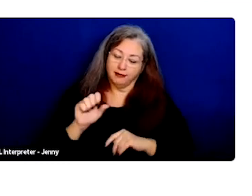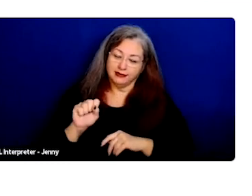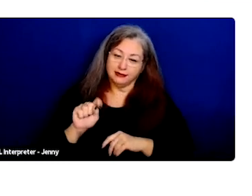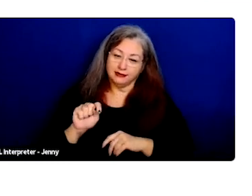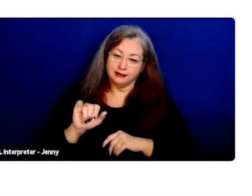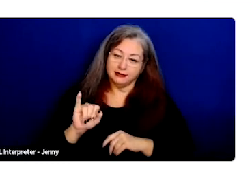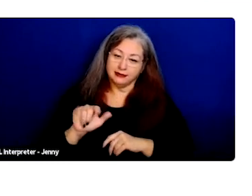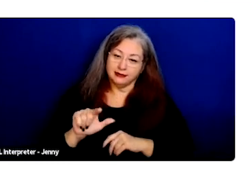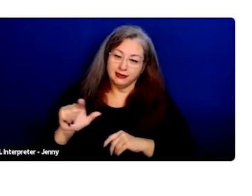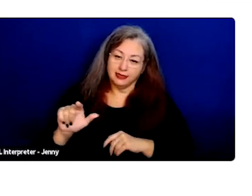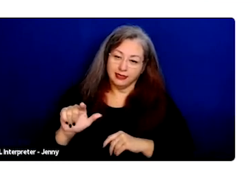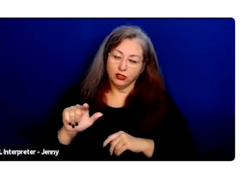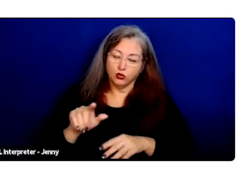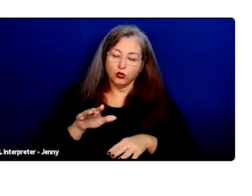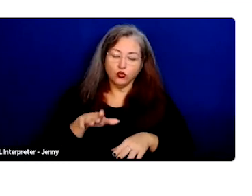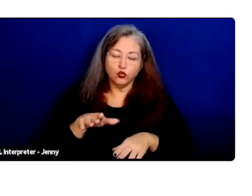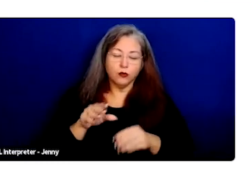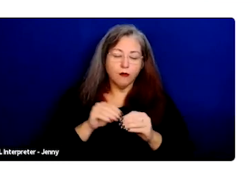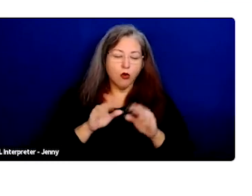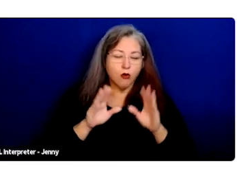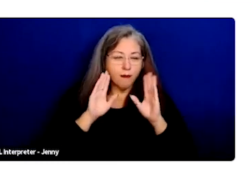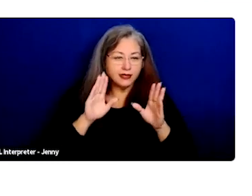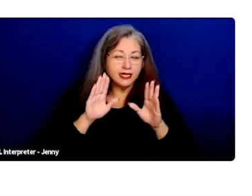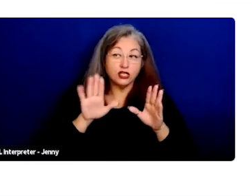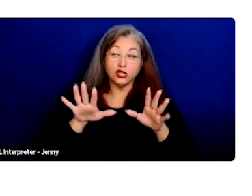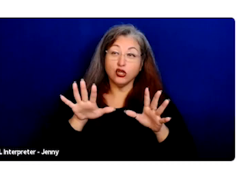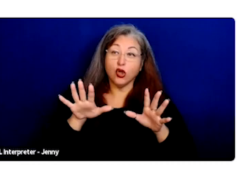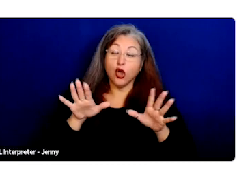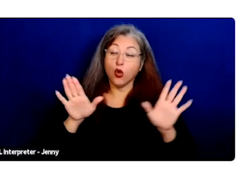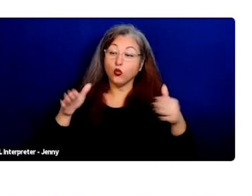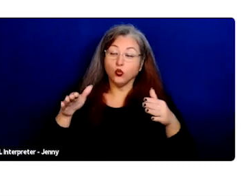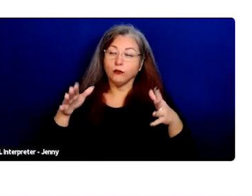become aware of the sounds outside of the room that you're in.